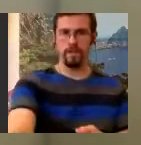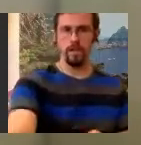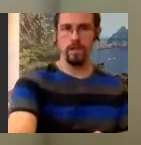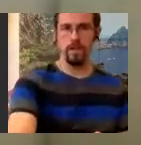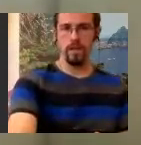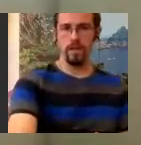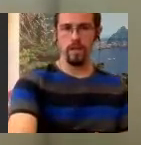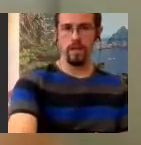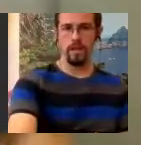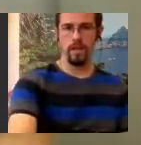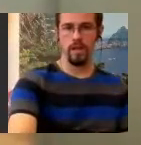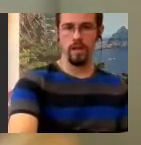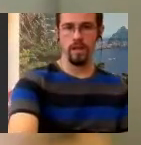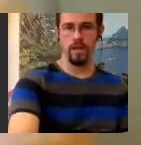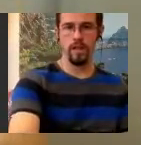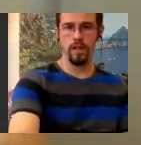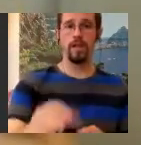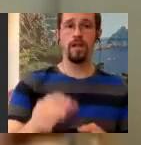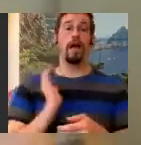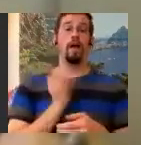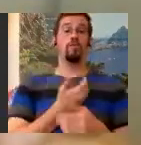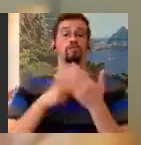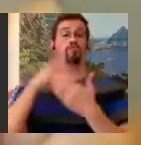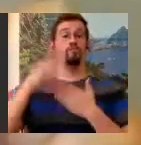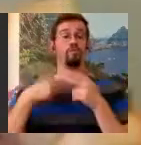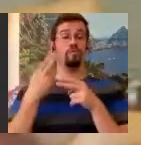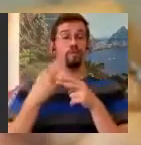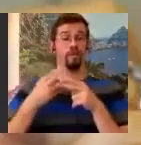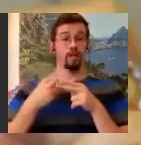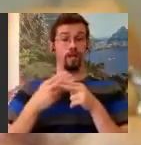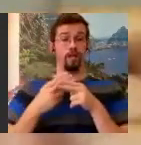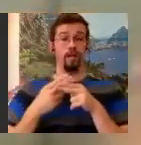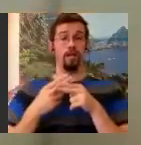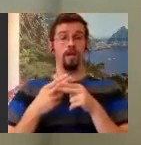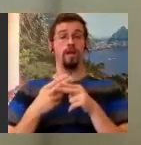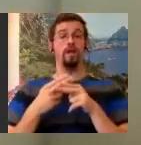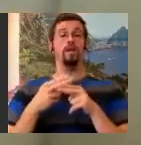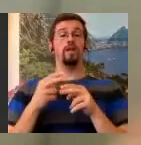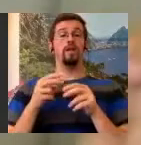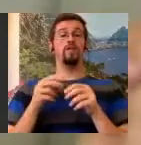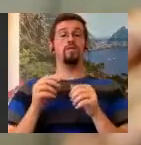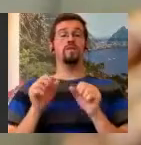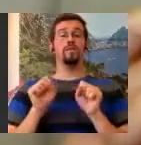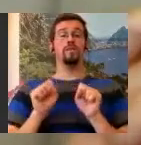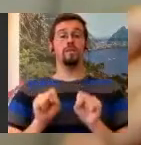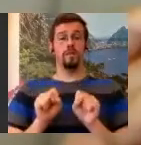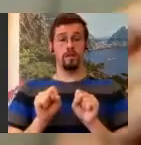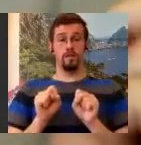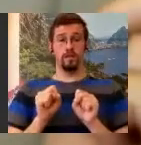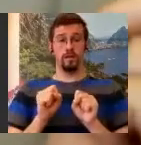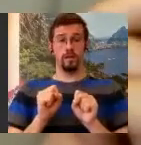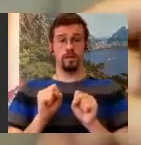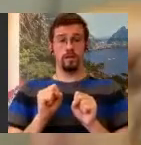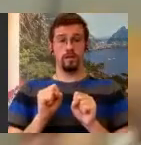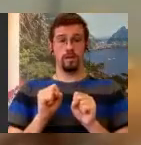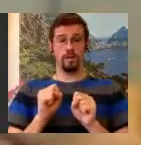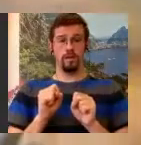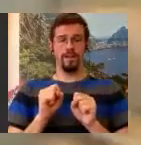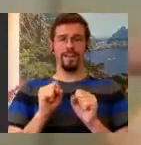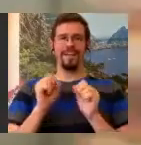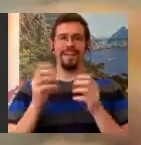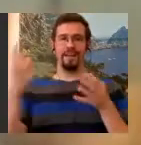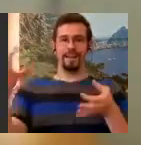our application was to climb on the shoulder of giants, where the giant is you,